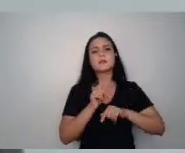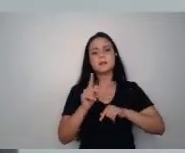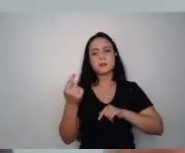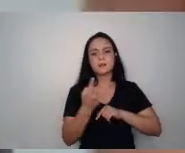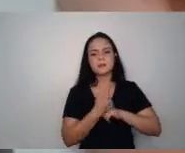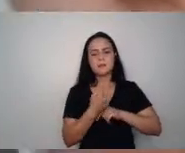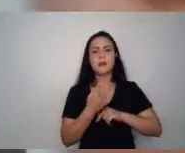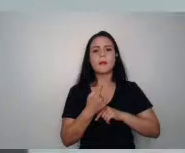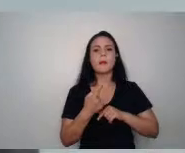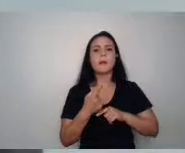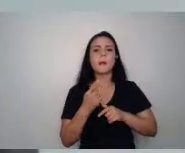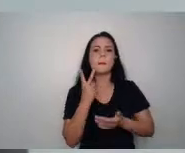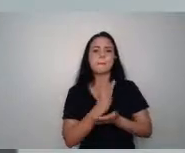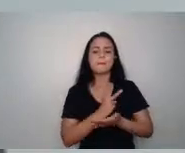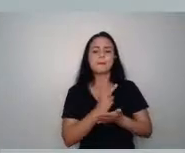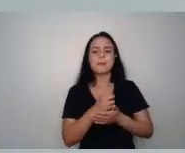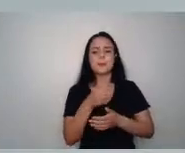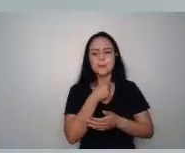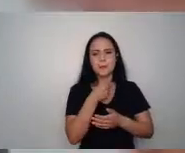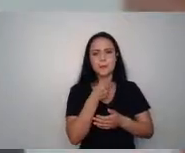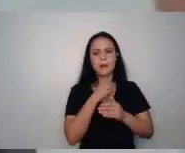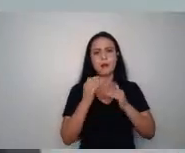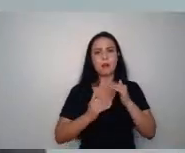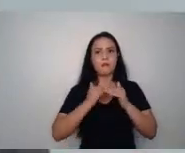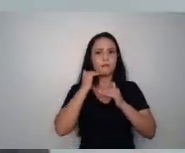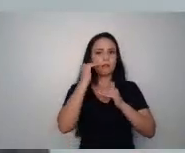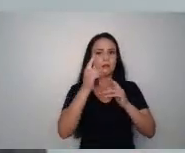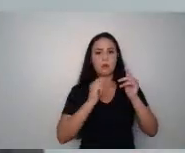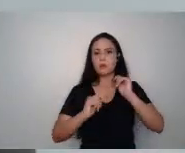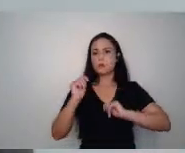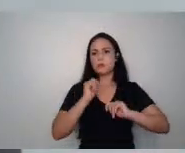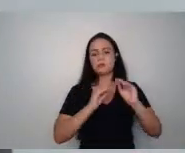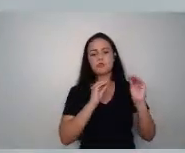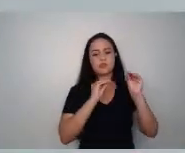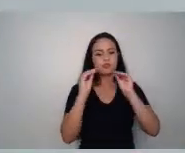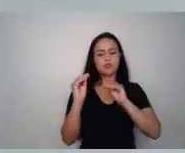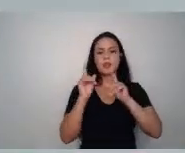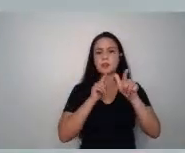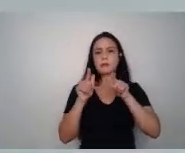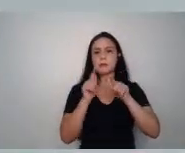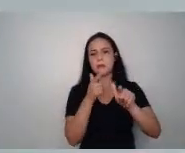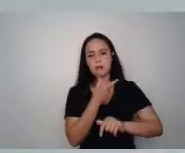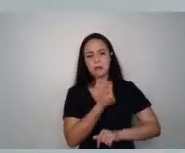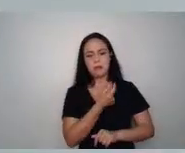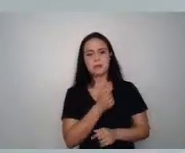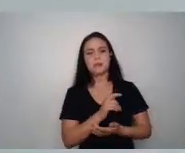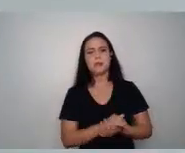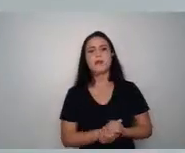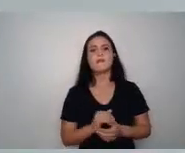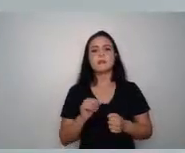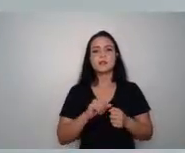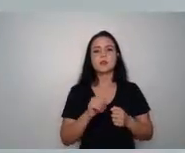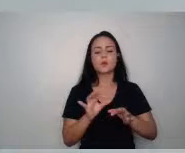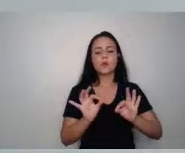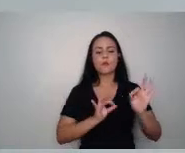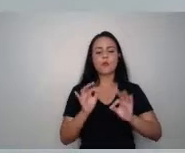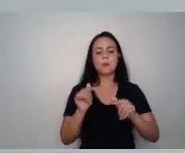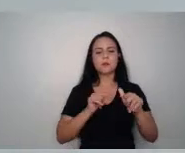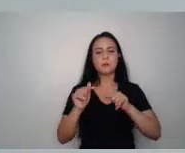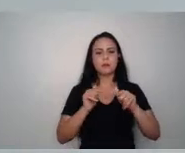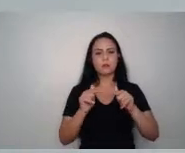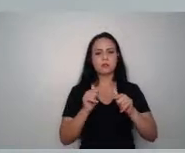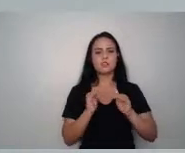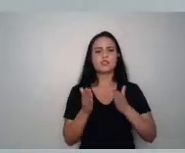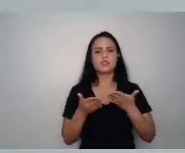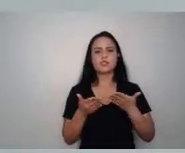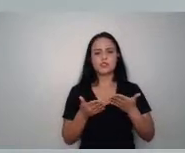to attack workers' rights. It's basically trying to generate income and employment. That's